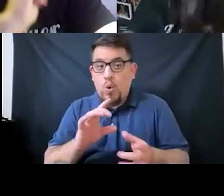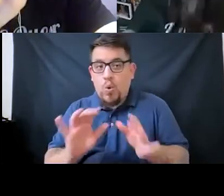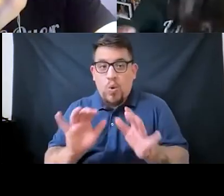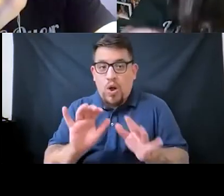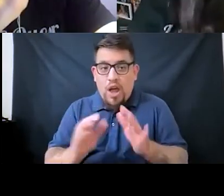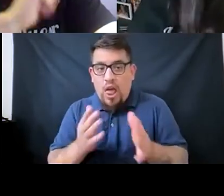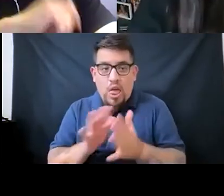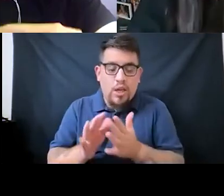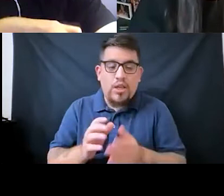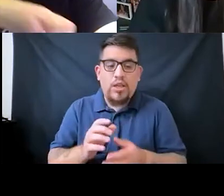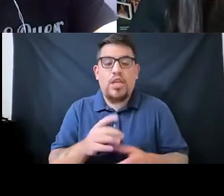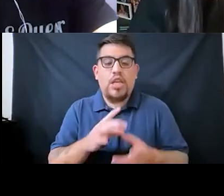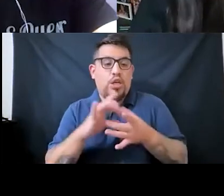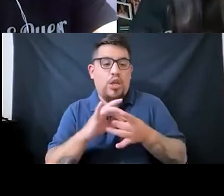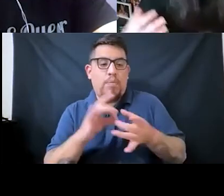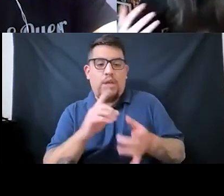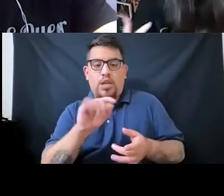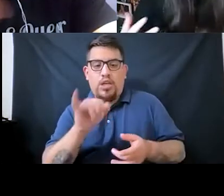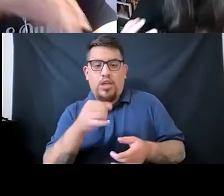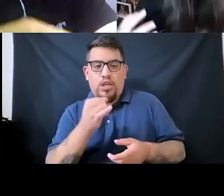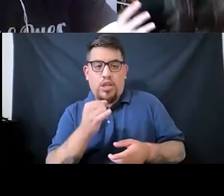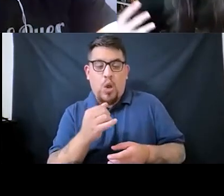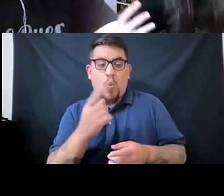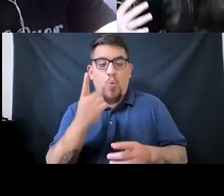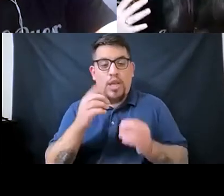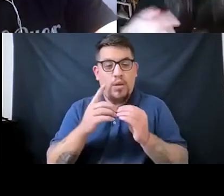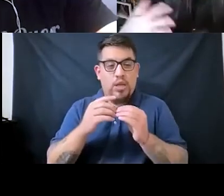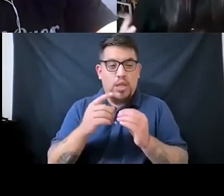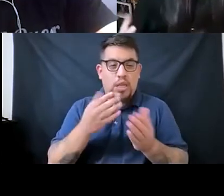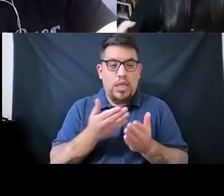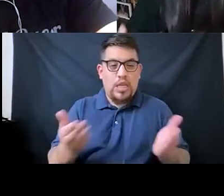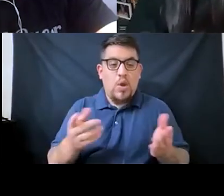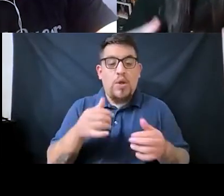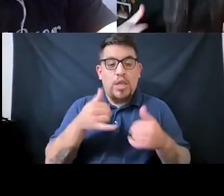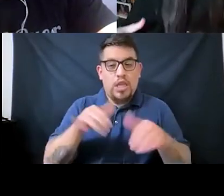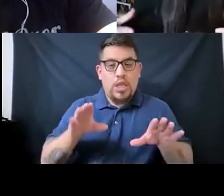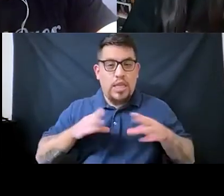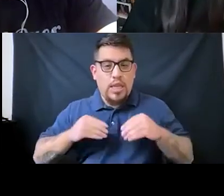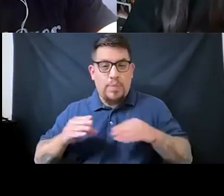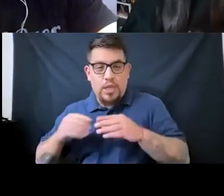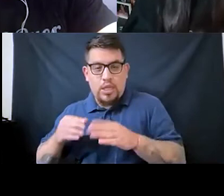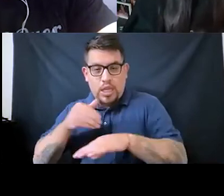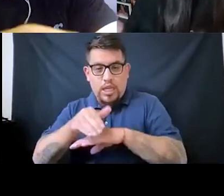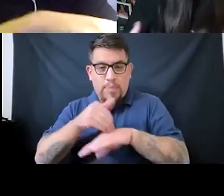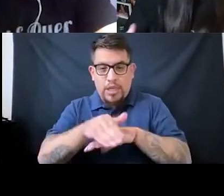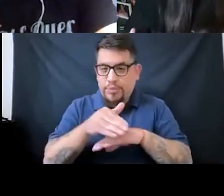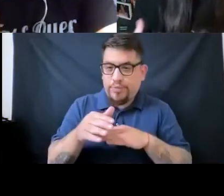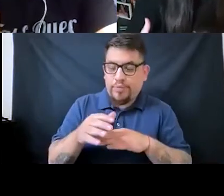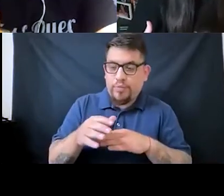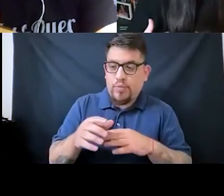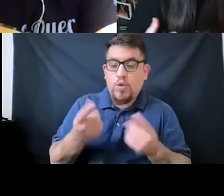I was just going to say, actually, too, like one thing that we did when we were still accepting submissions to kind of build hype is that we would